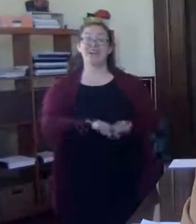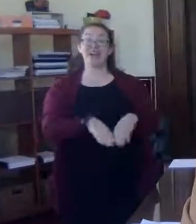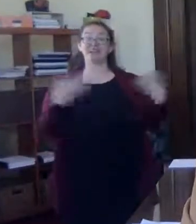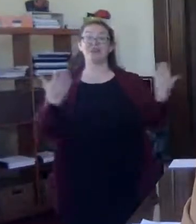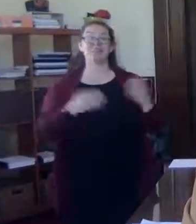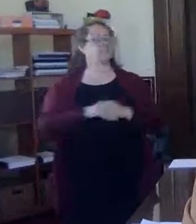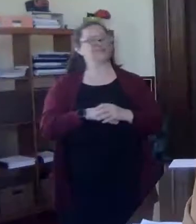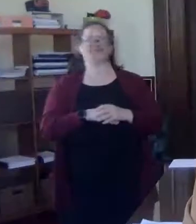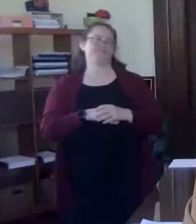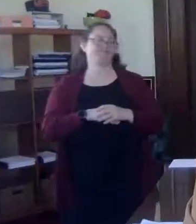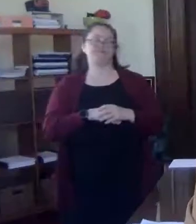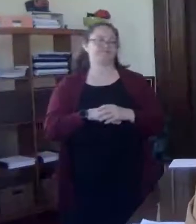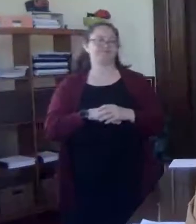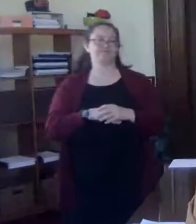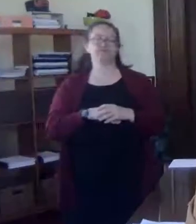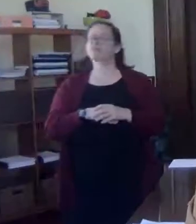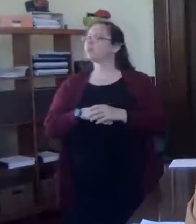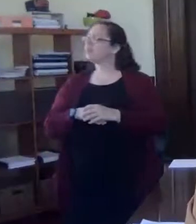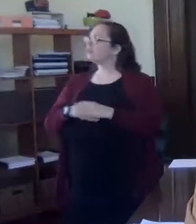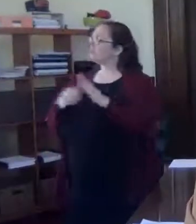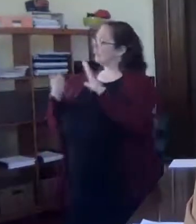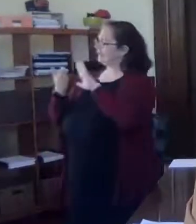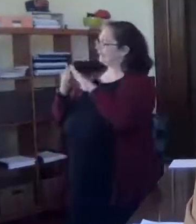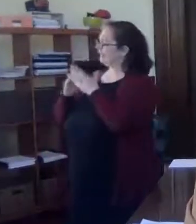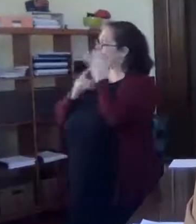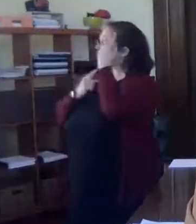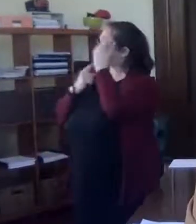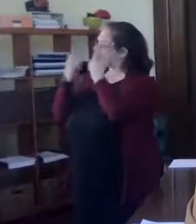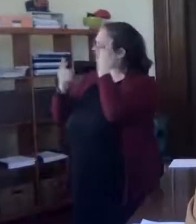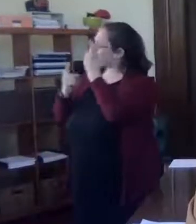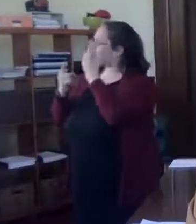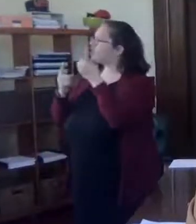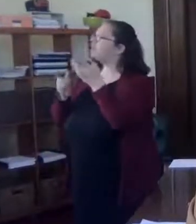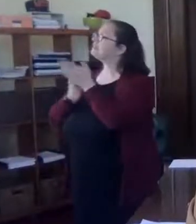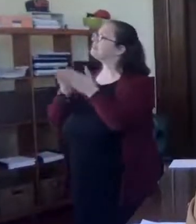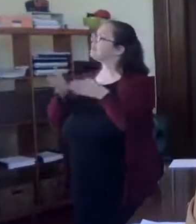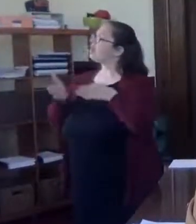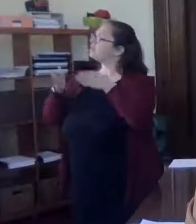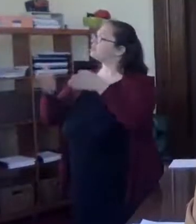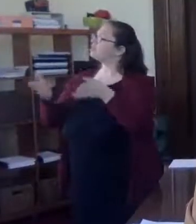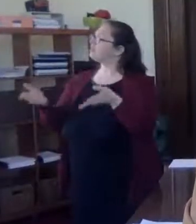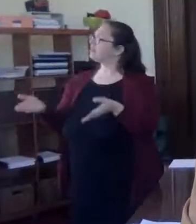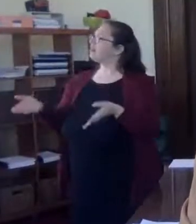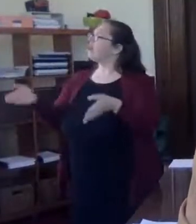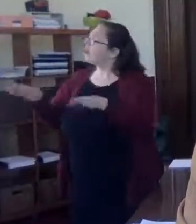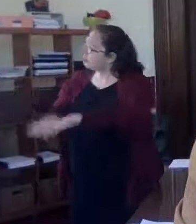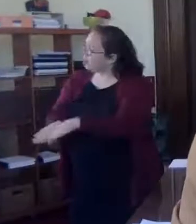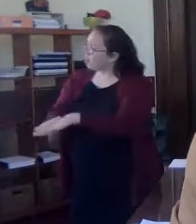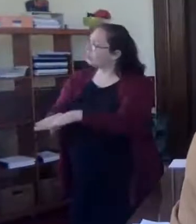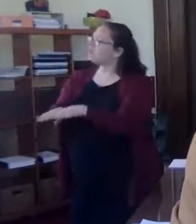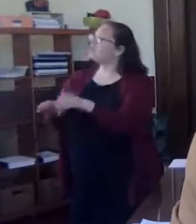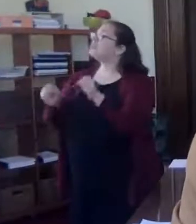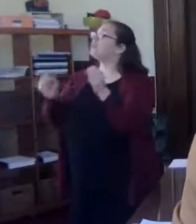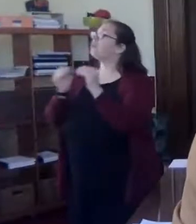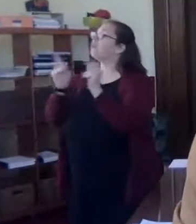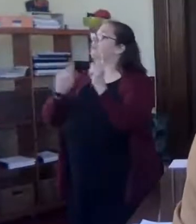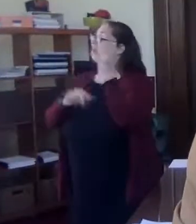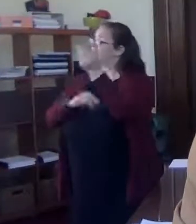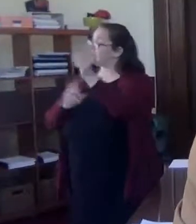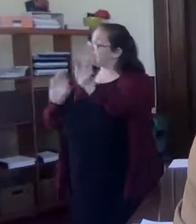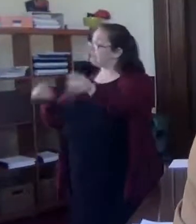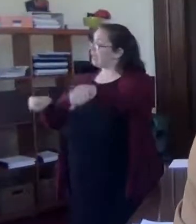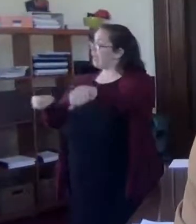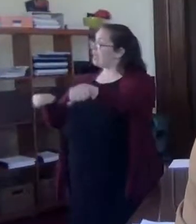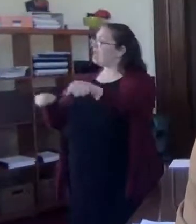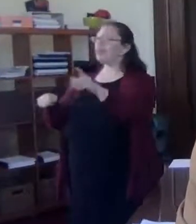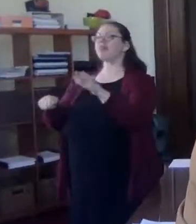Can the city consider closing some streets to make room for more people to spend time outside, like turning some